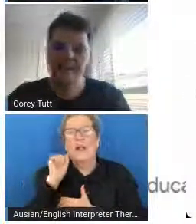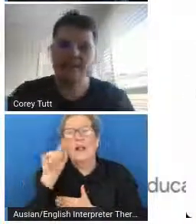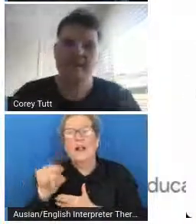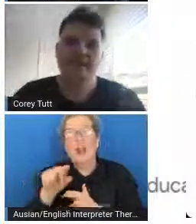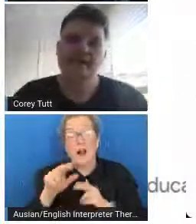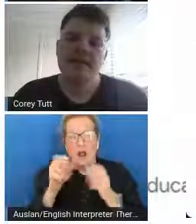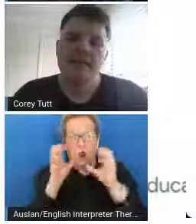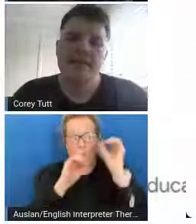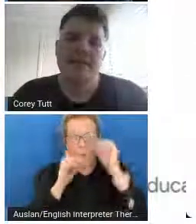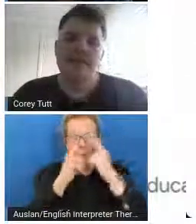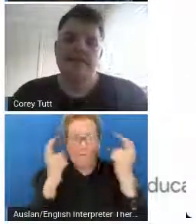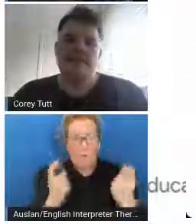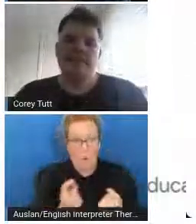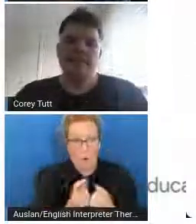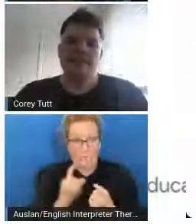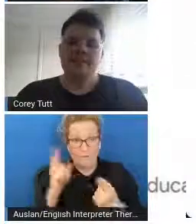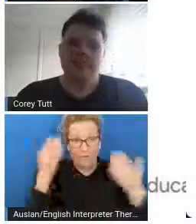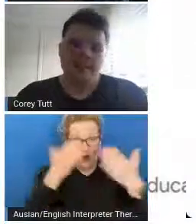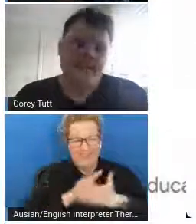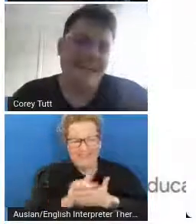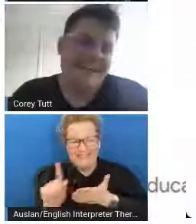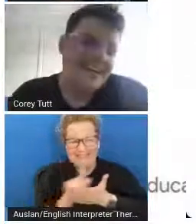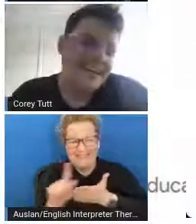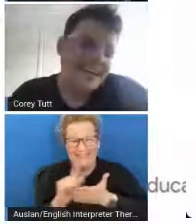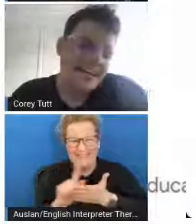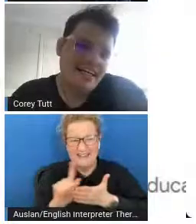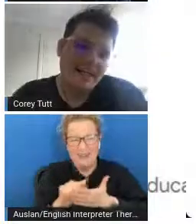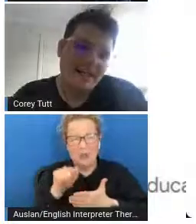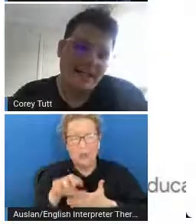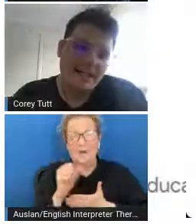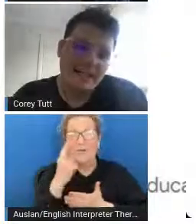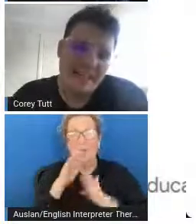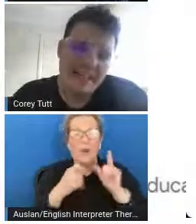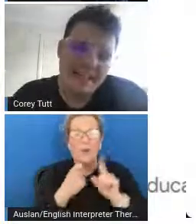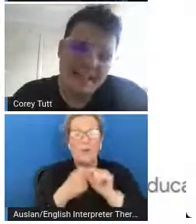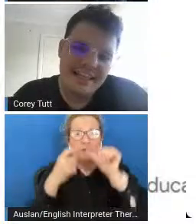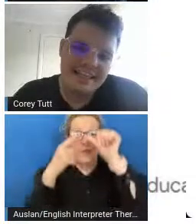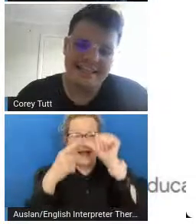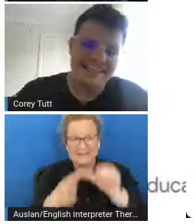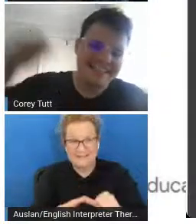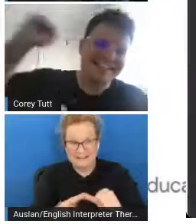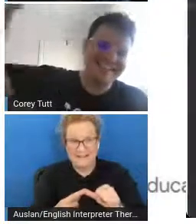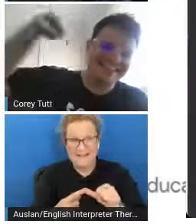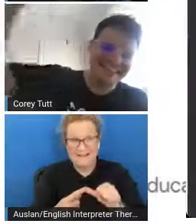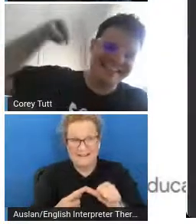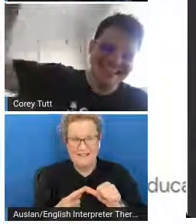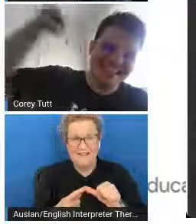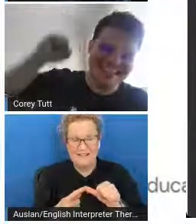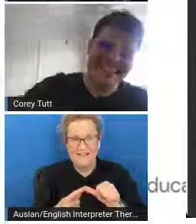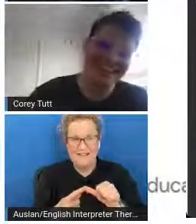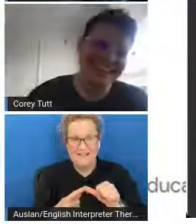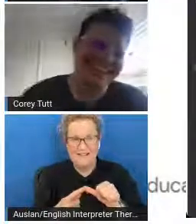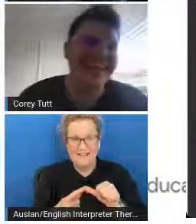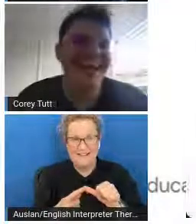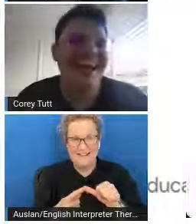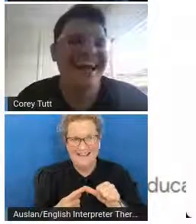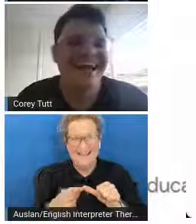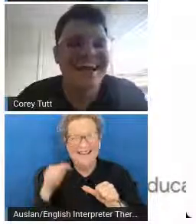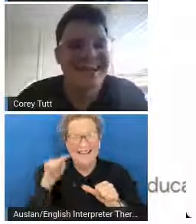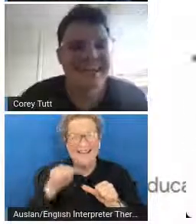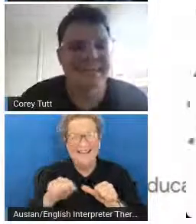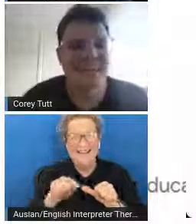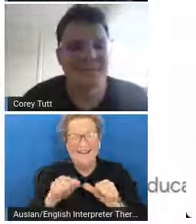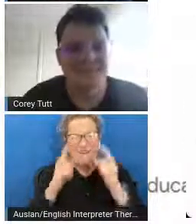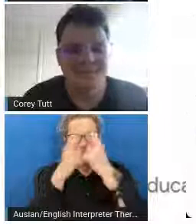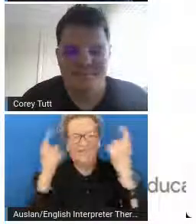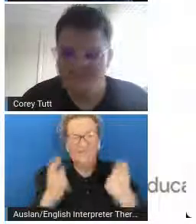tonight, a little bit later on tonight. You will have 1 week to answer that form. And in that form, it's really straightforward.